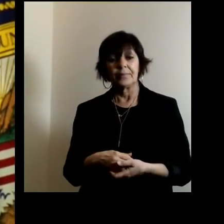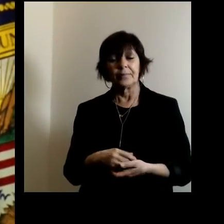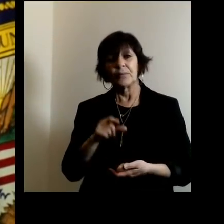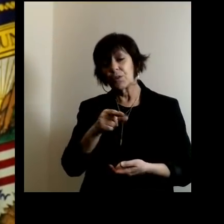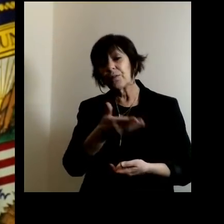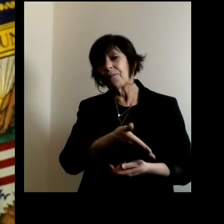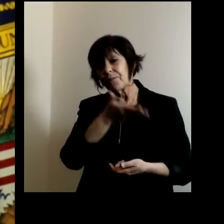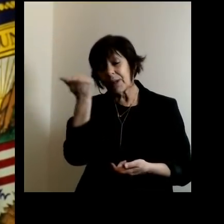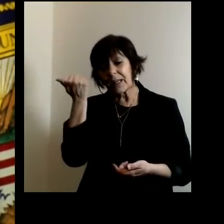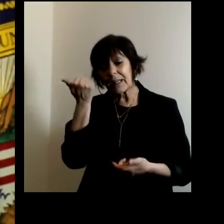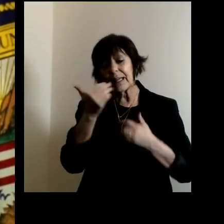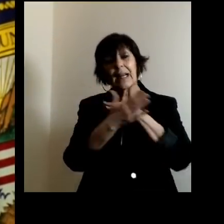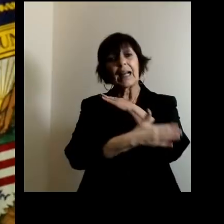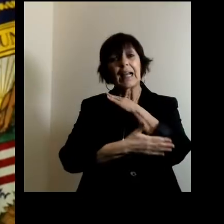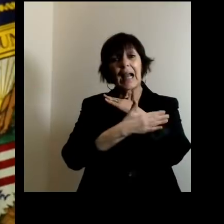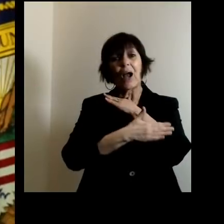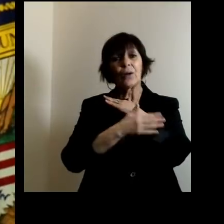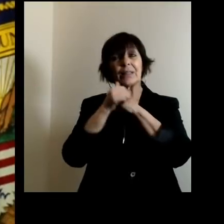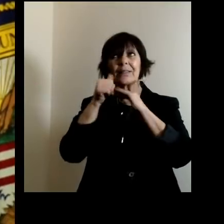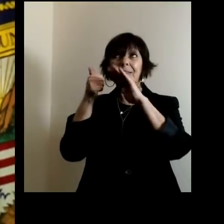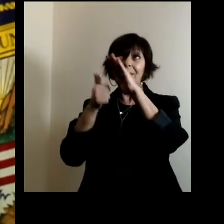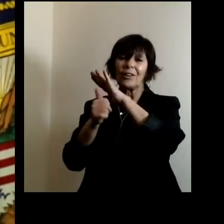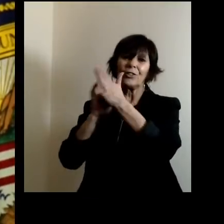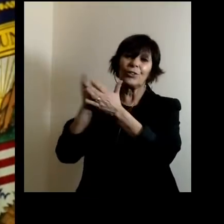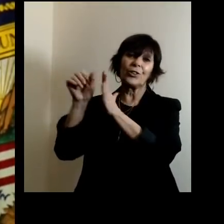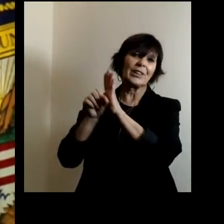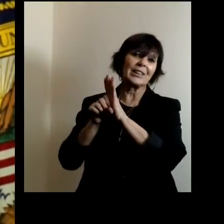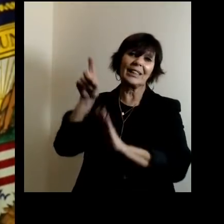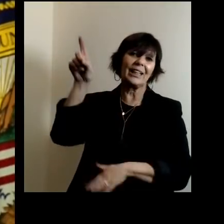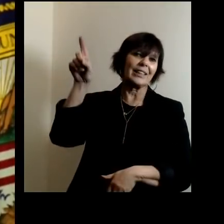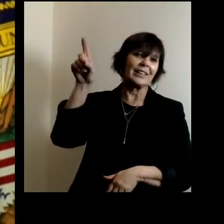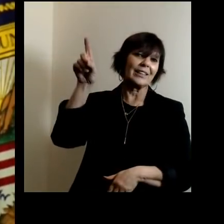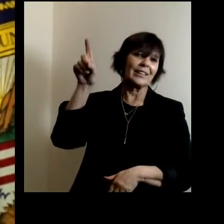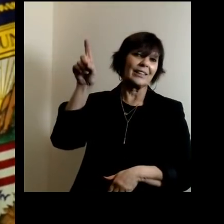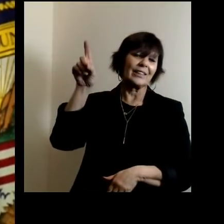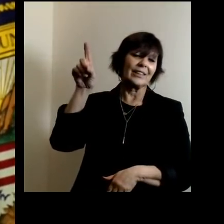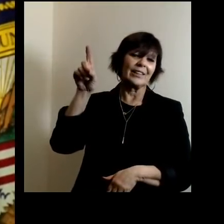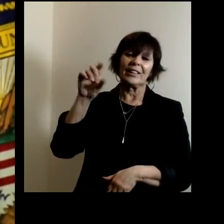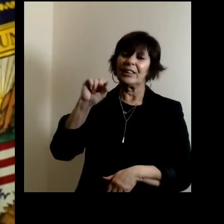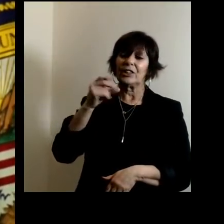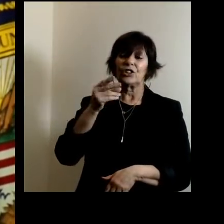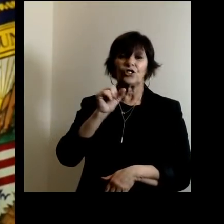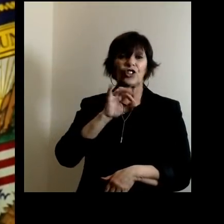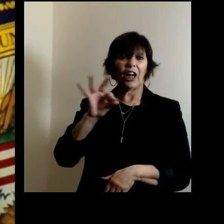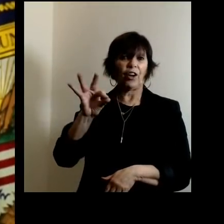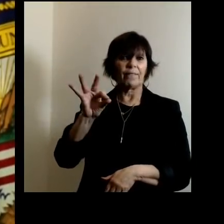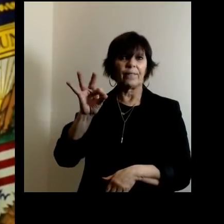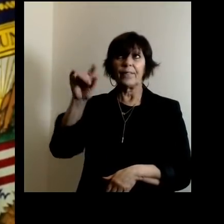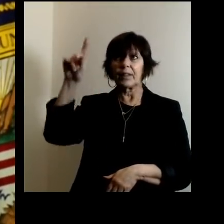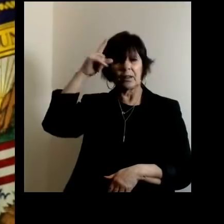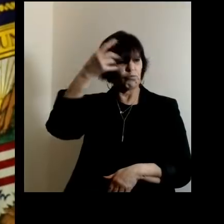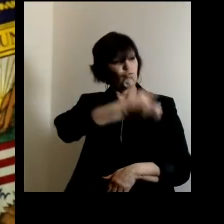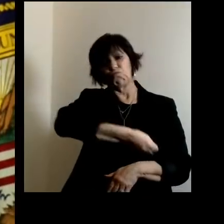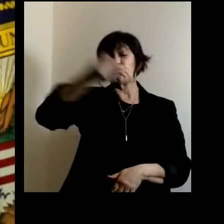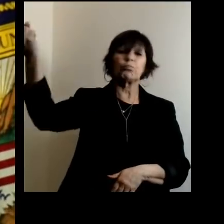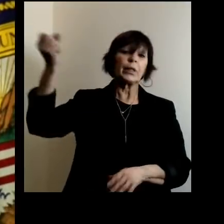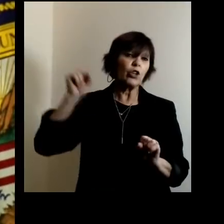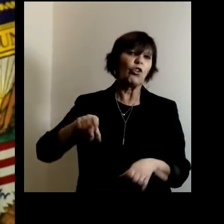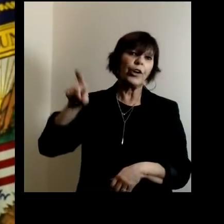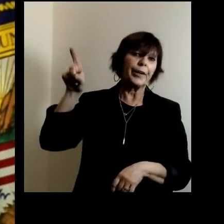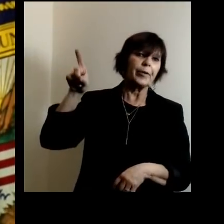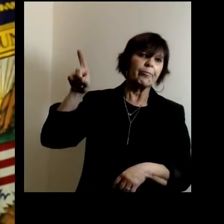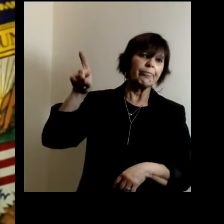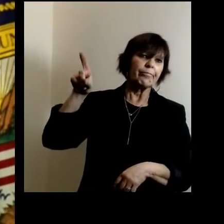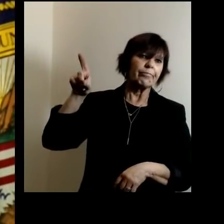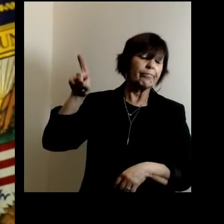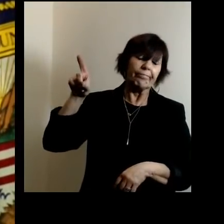forget, counties are subdivisions of New York State. The sheriff could be removed by the governor if he so chooses. And